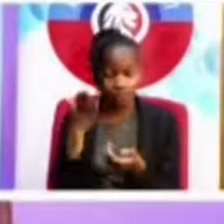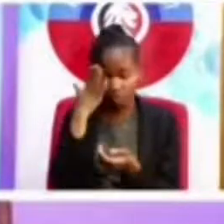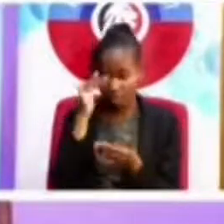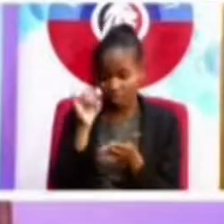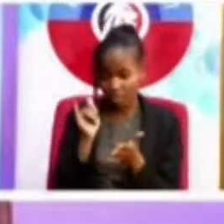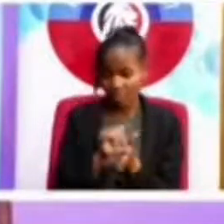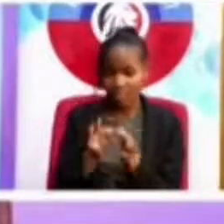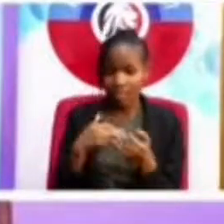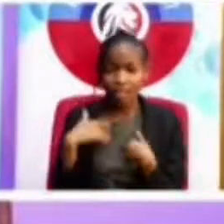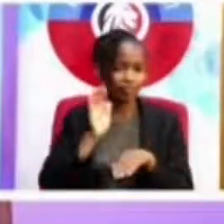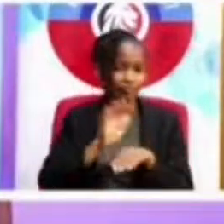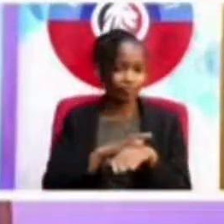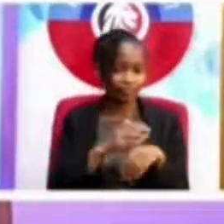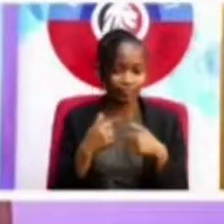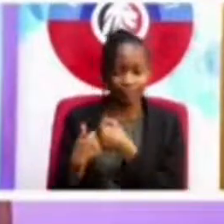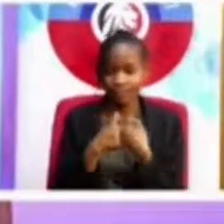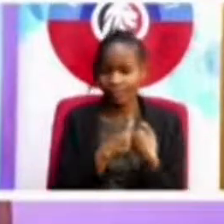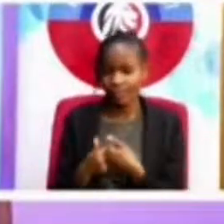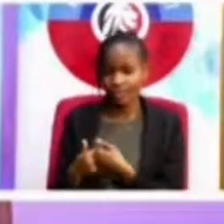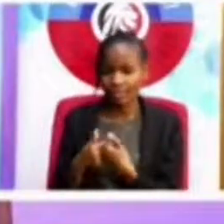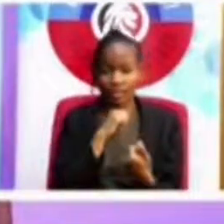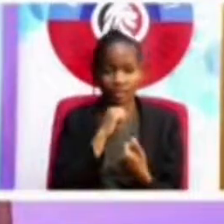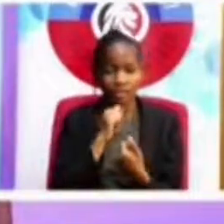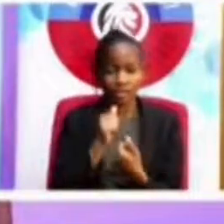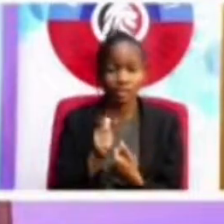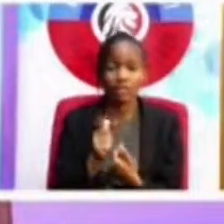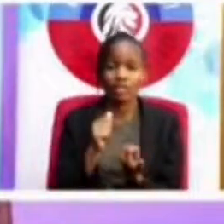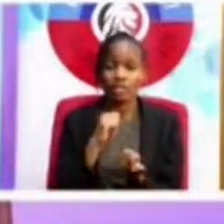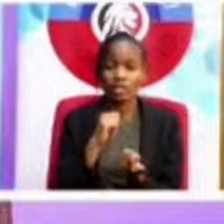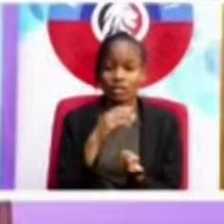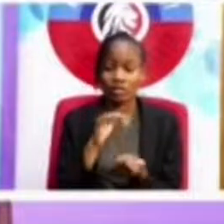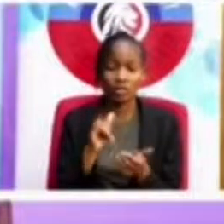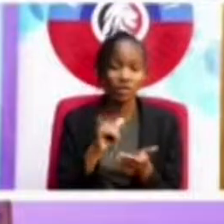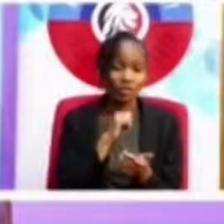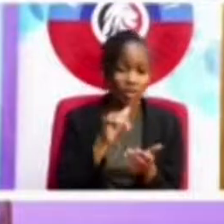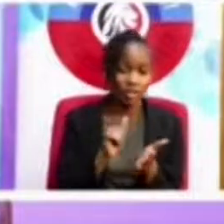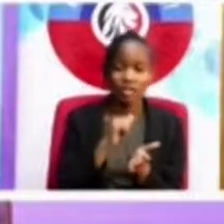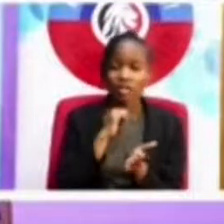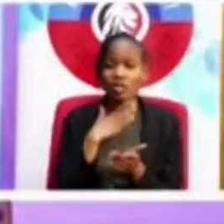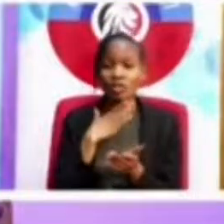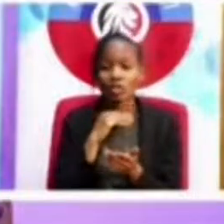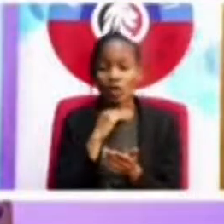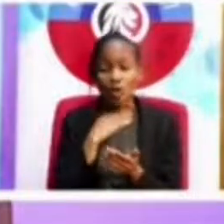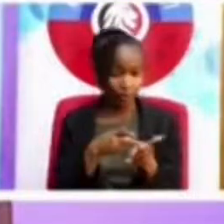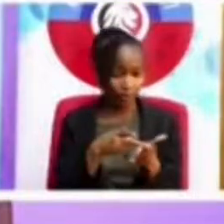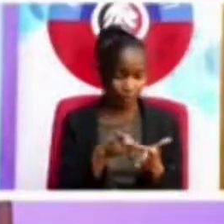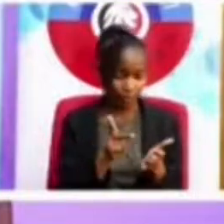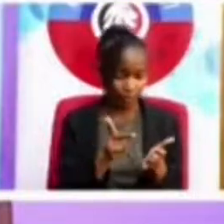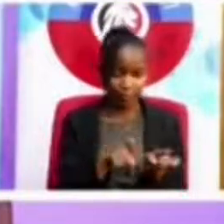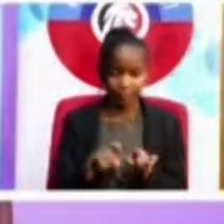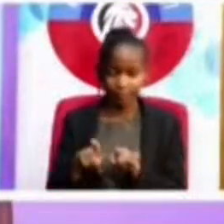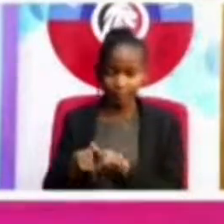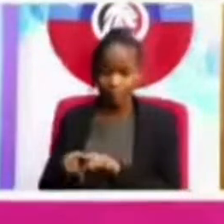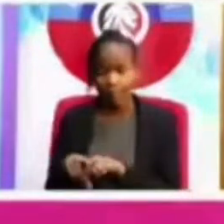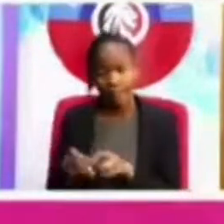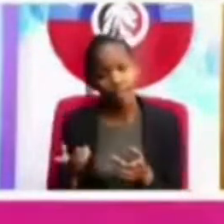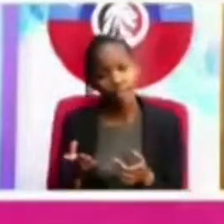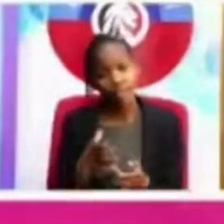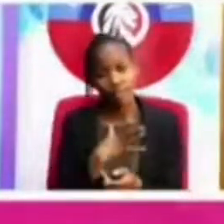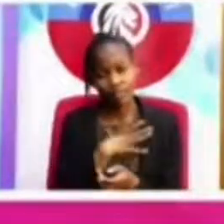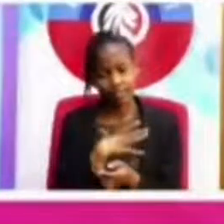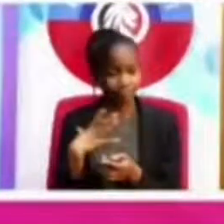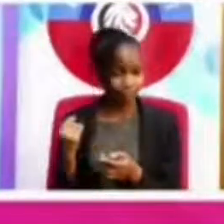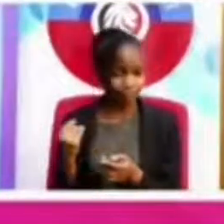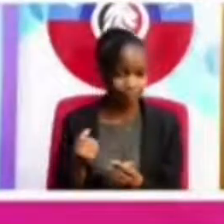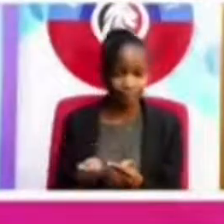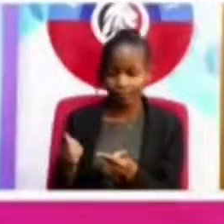challenges and not that they don't want to pay. Thank you. Yeah, and efficiency, expanding the tax